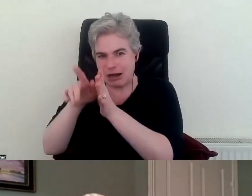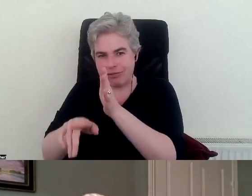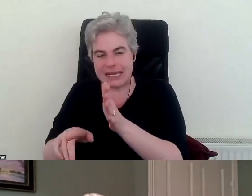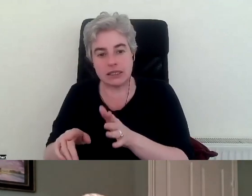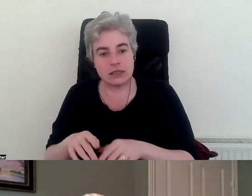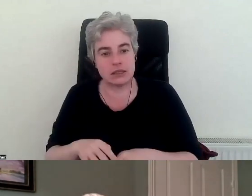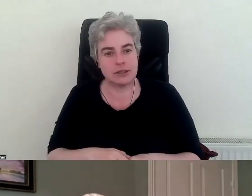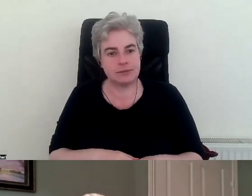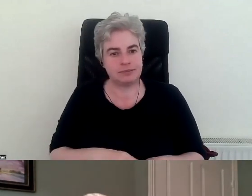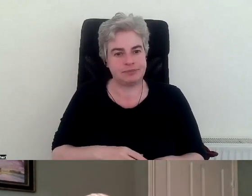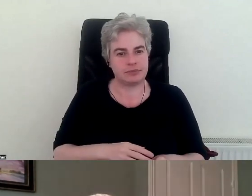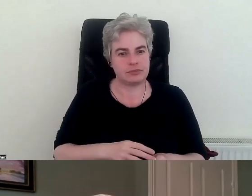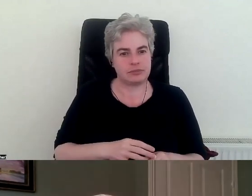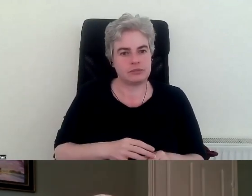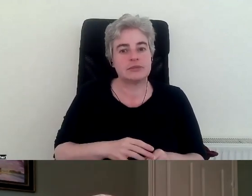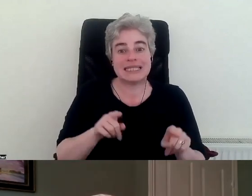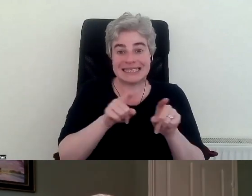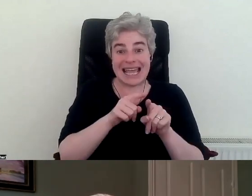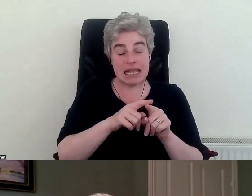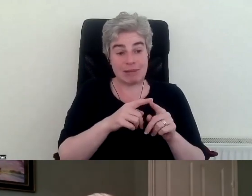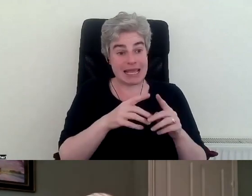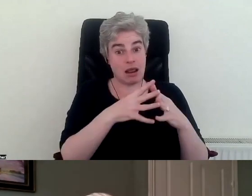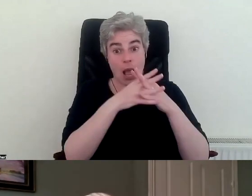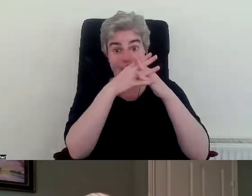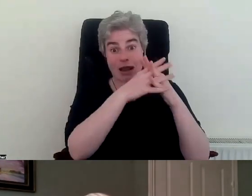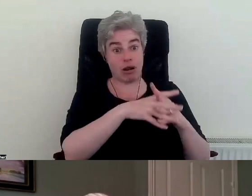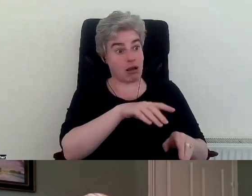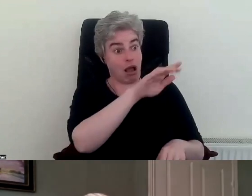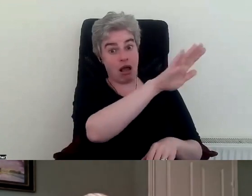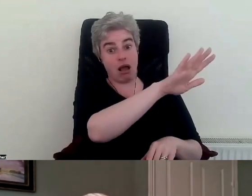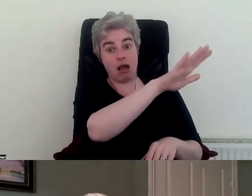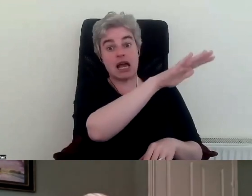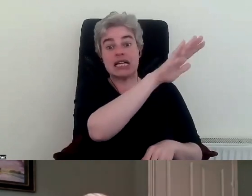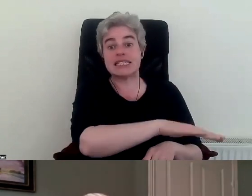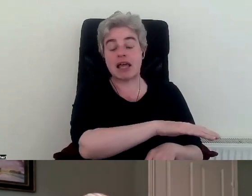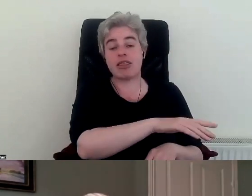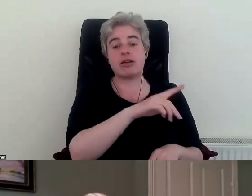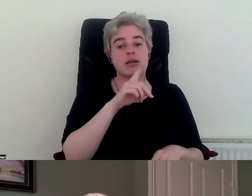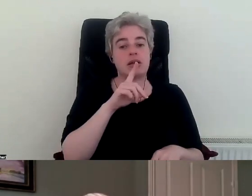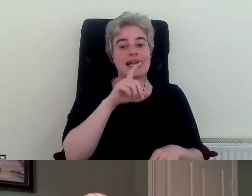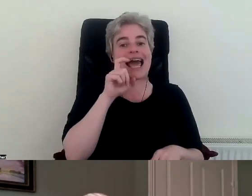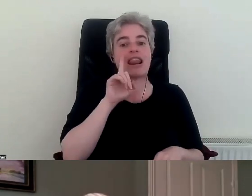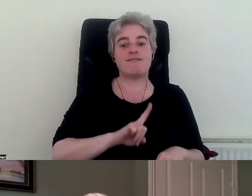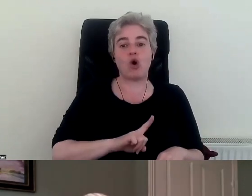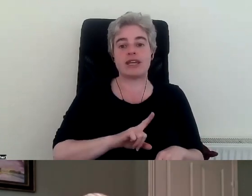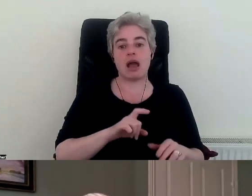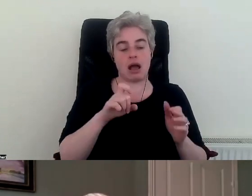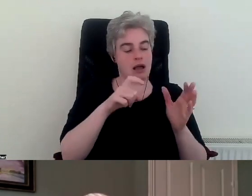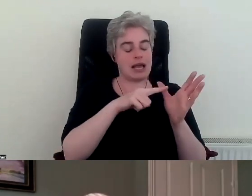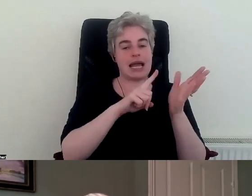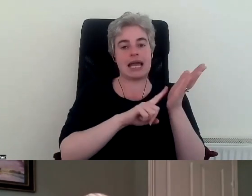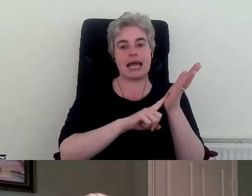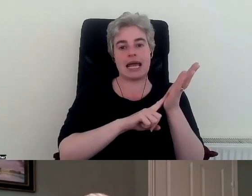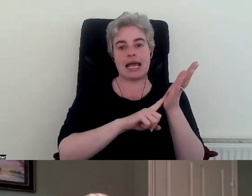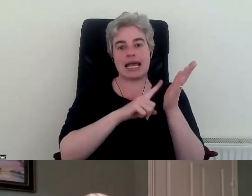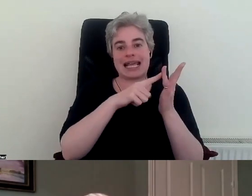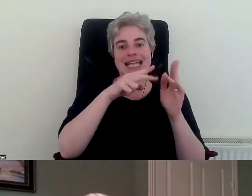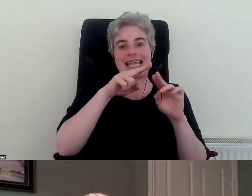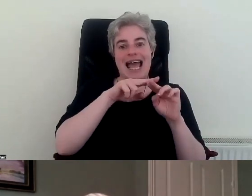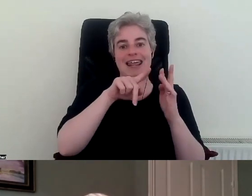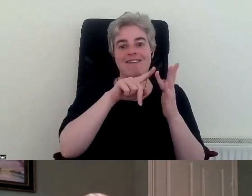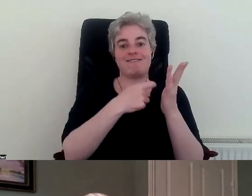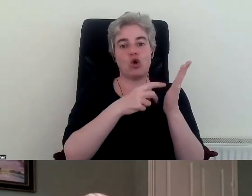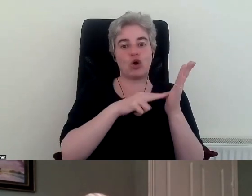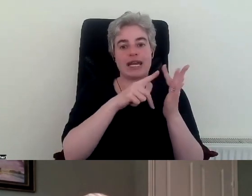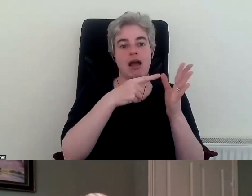said in the American context, in, you know, Southern California and other areas where SPG was the main source